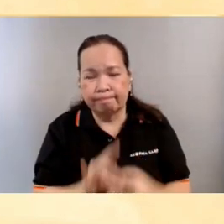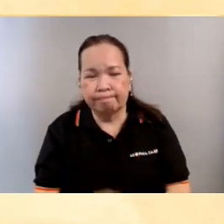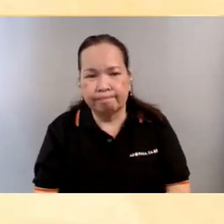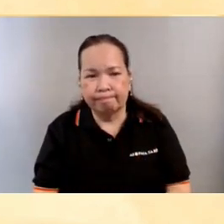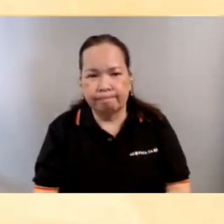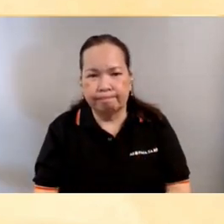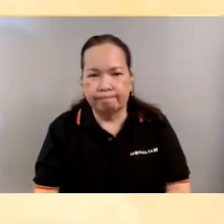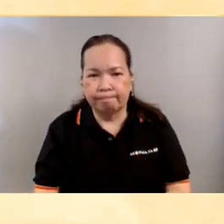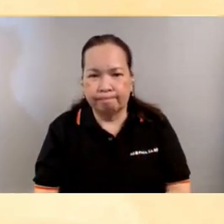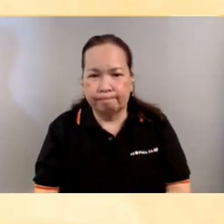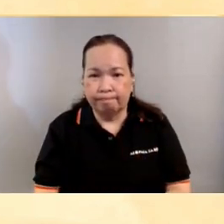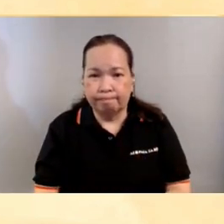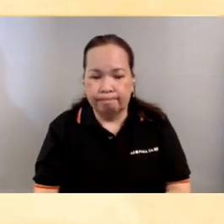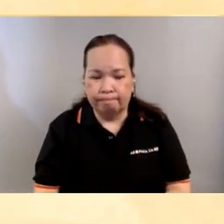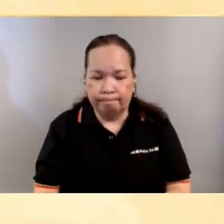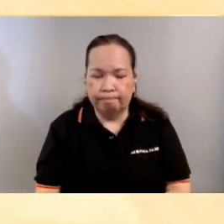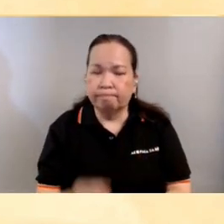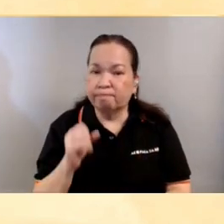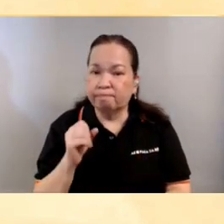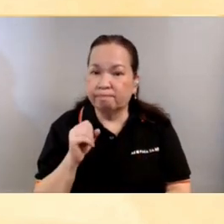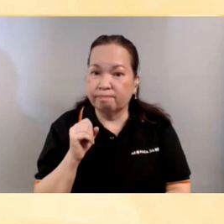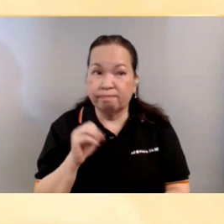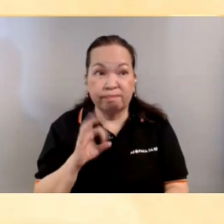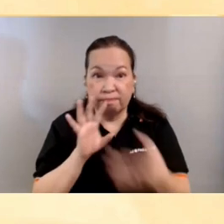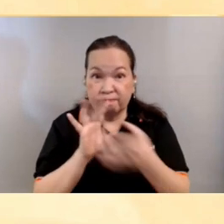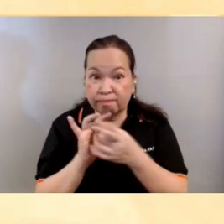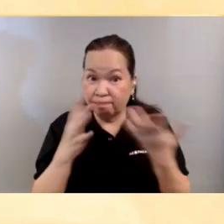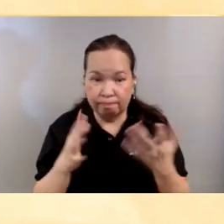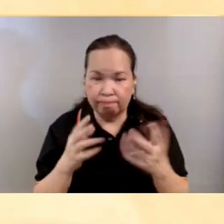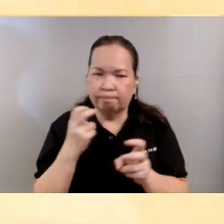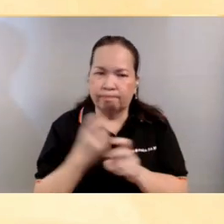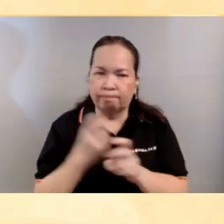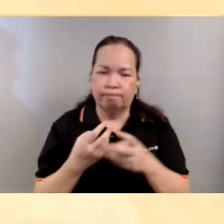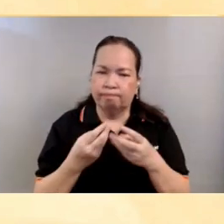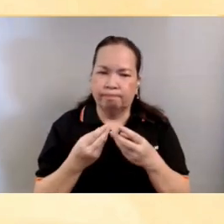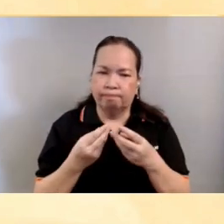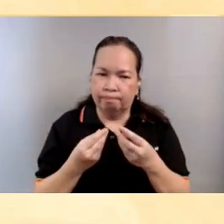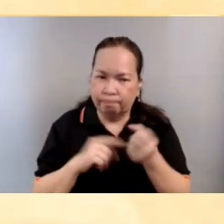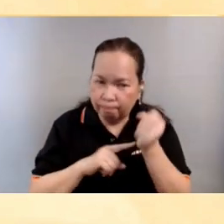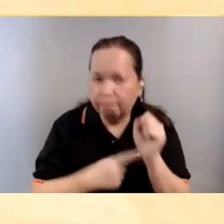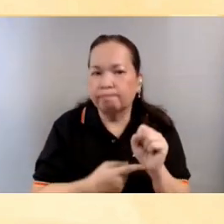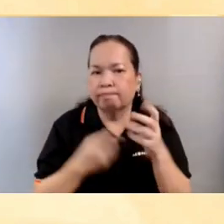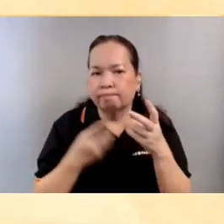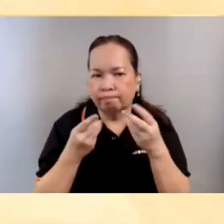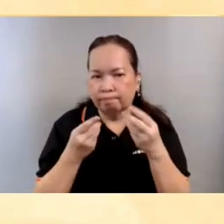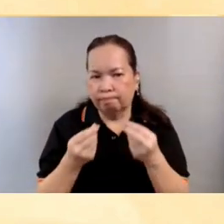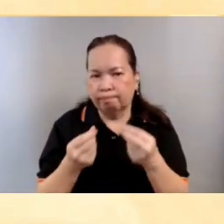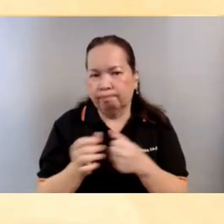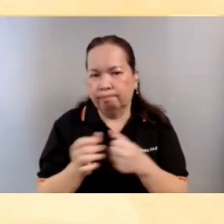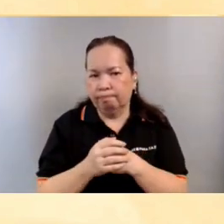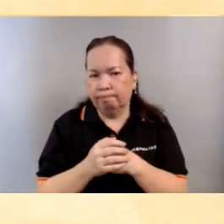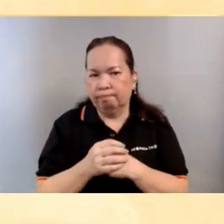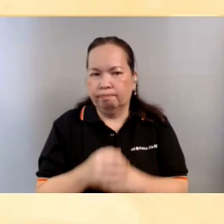with the person, you cannot even start the recovery or healing, okay? So they find it hard to feel